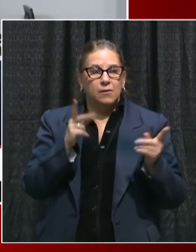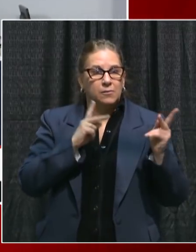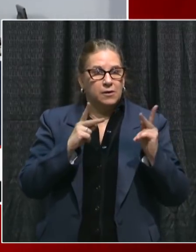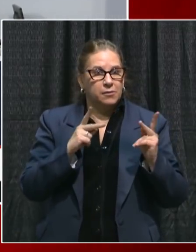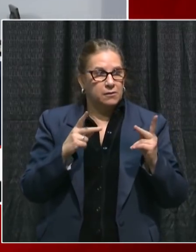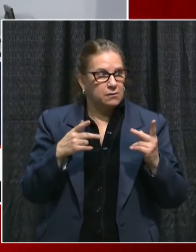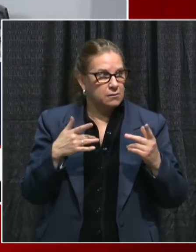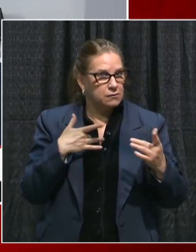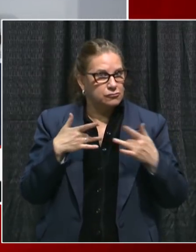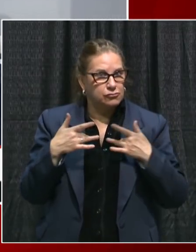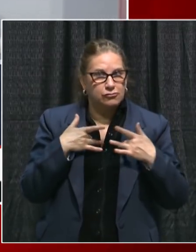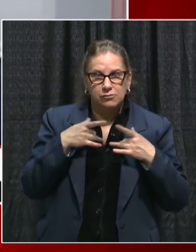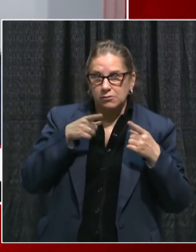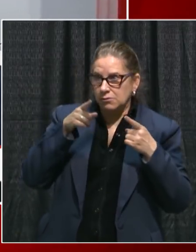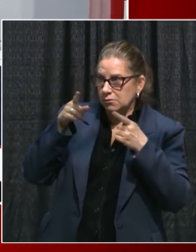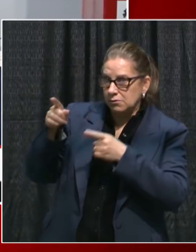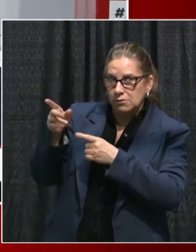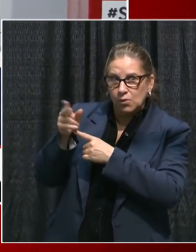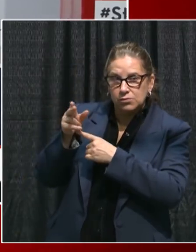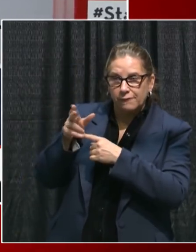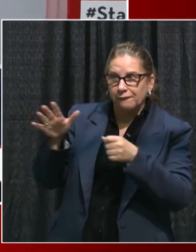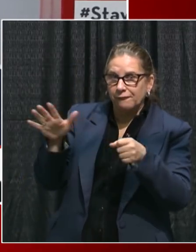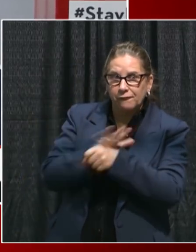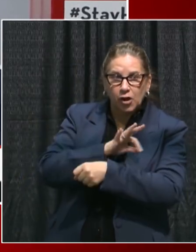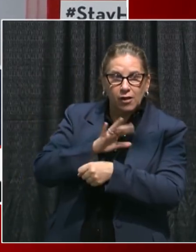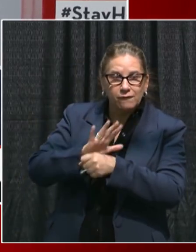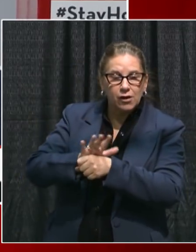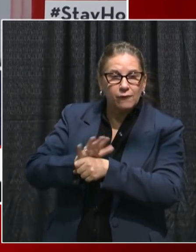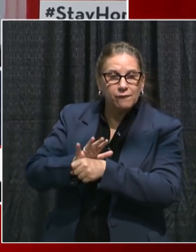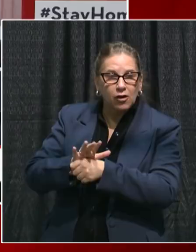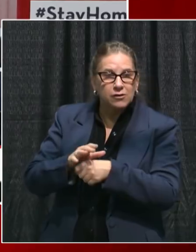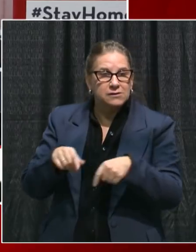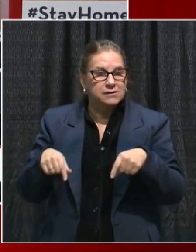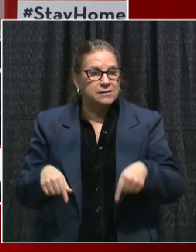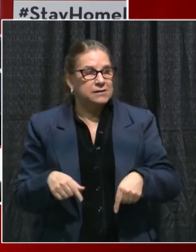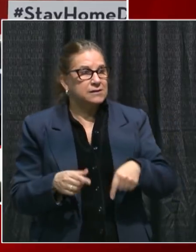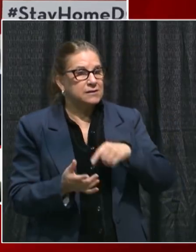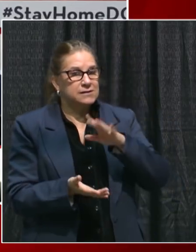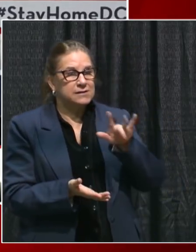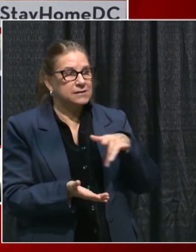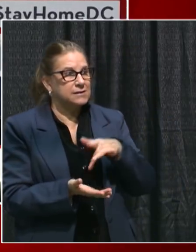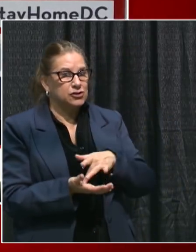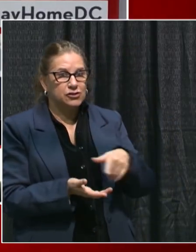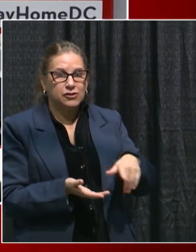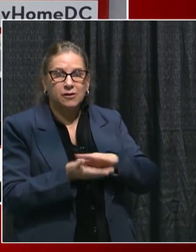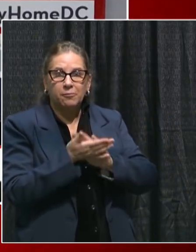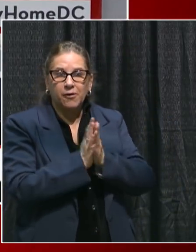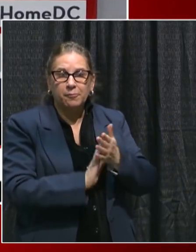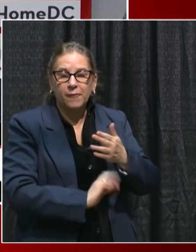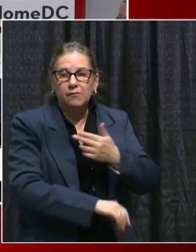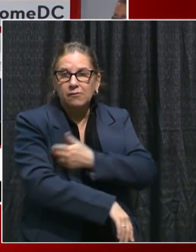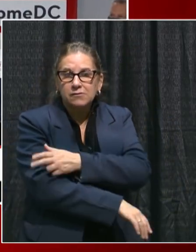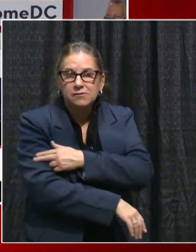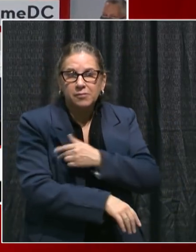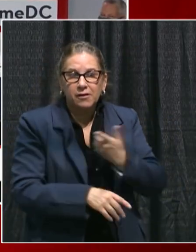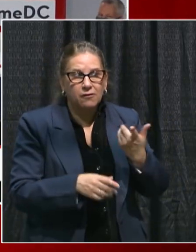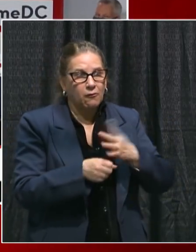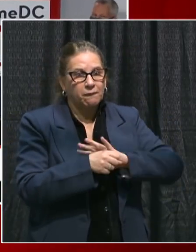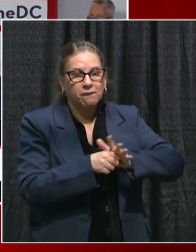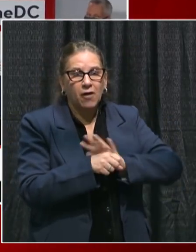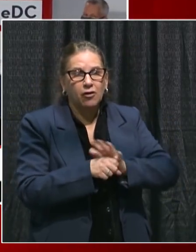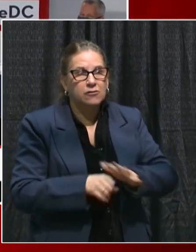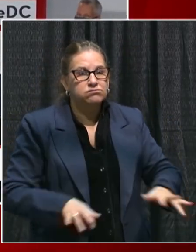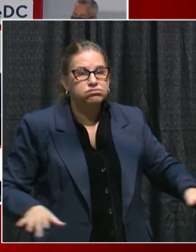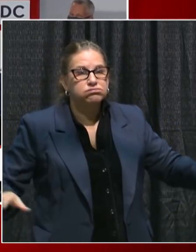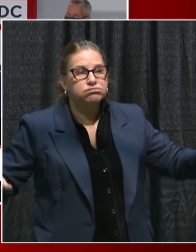in this neighborhood who may be concerned that there will be an influx of COVID-19 patients